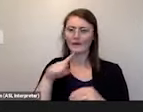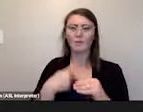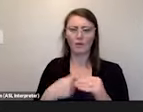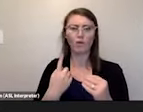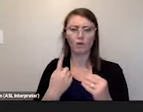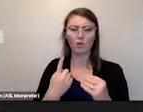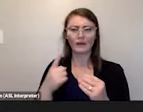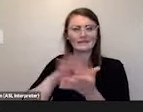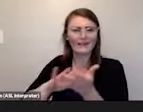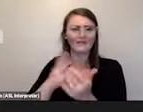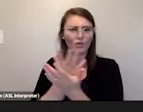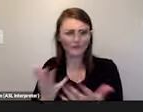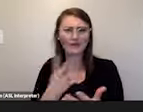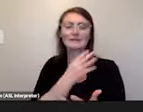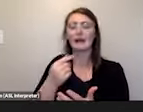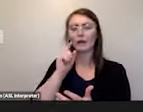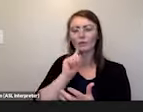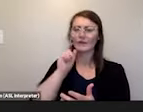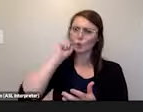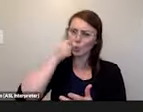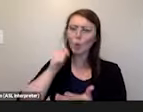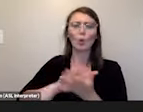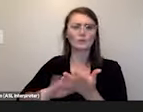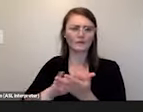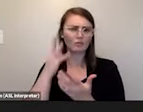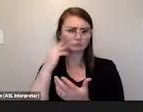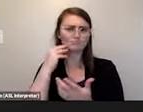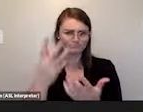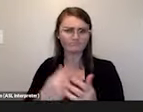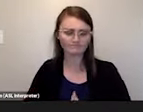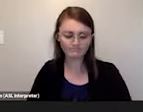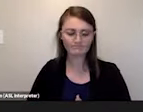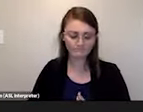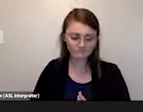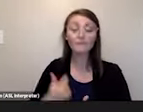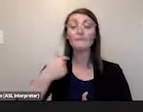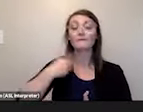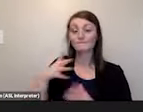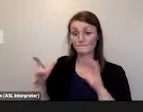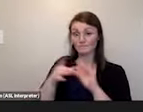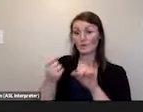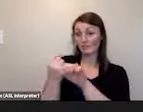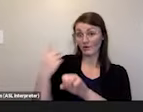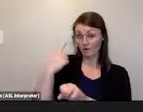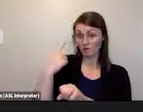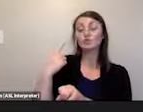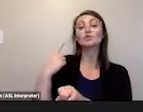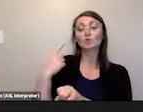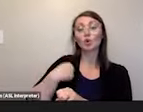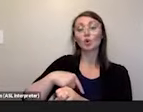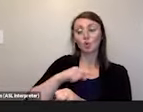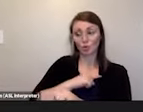those all kinds of cool tactile experiences. So I mentioned that last year. We actually ended up